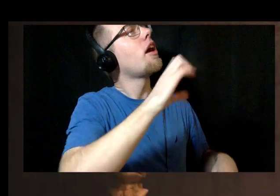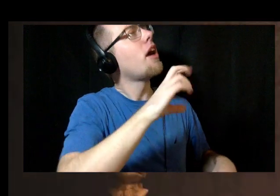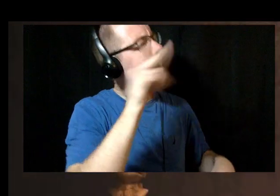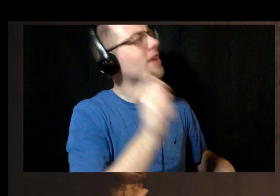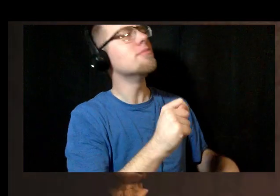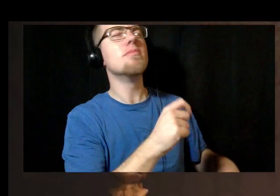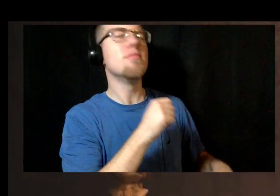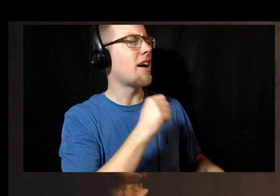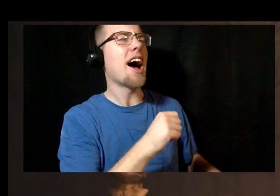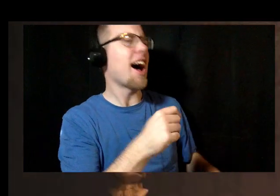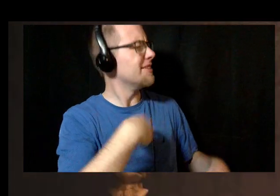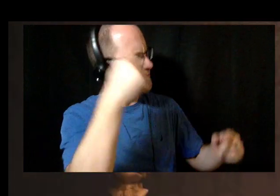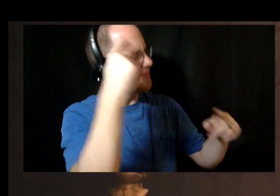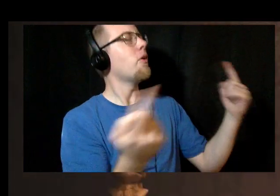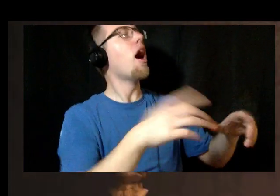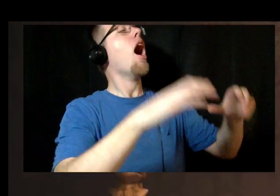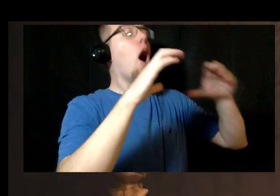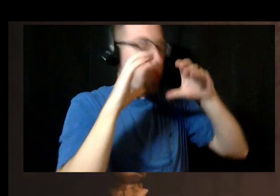are.